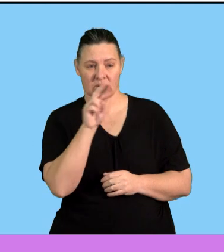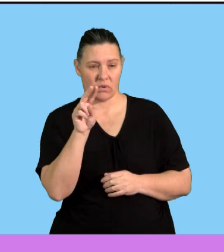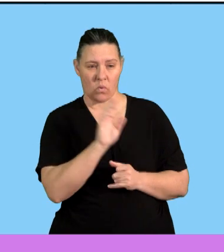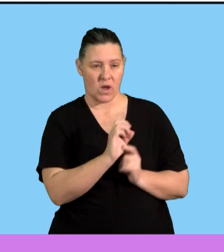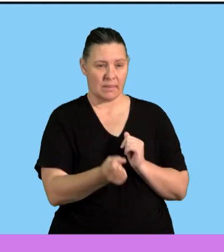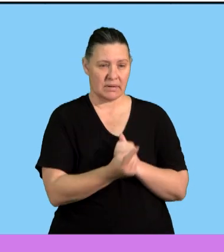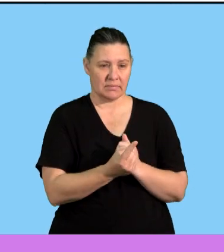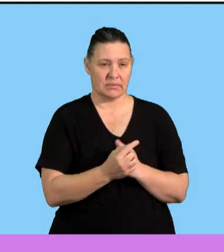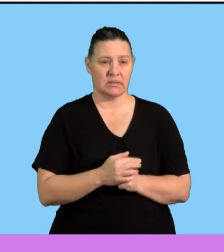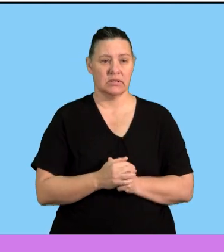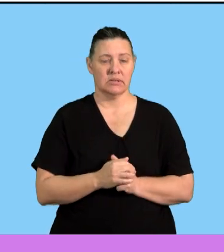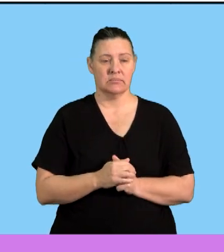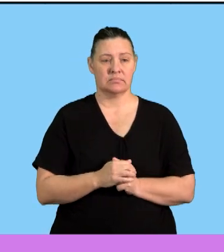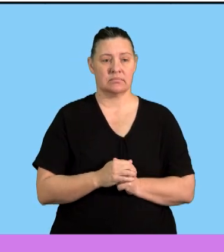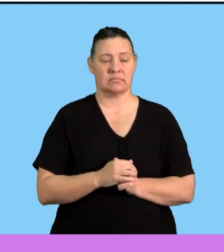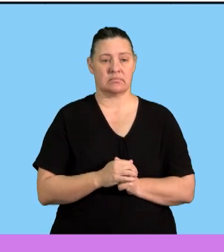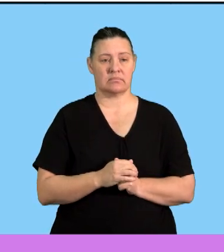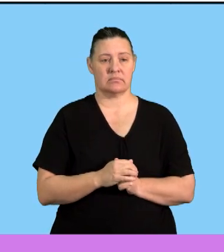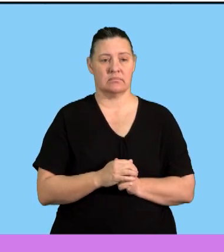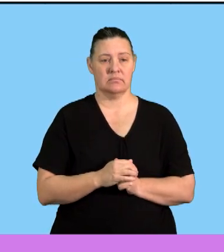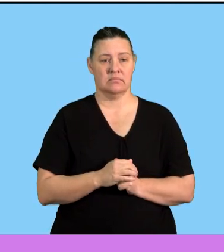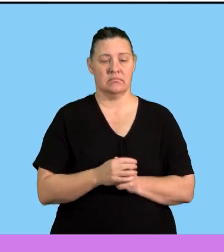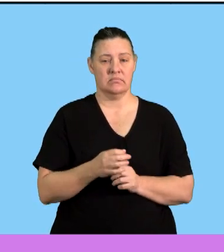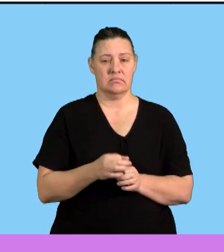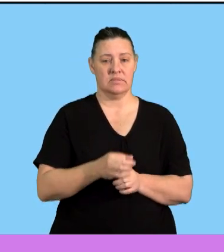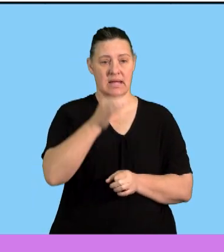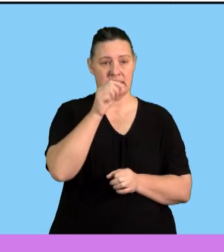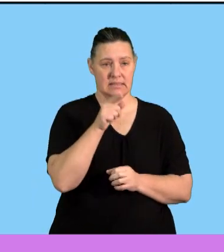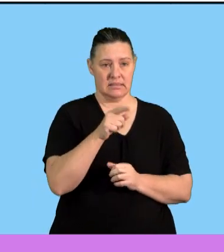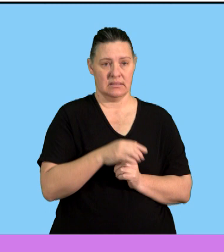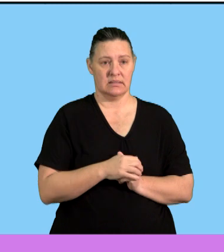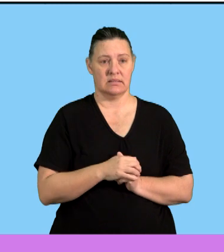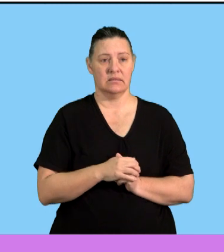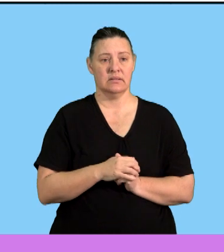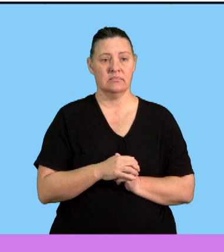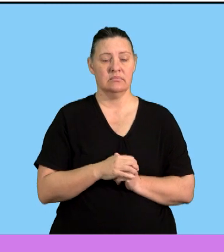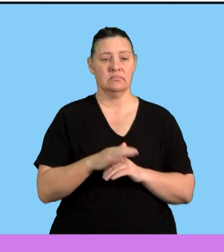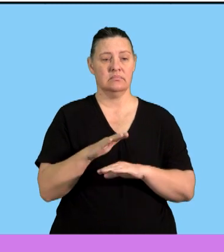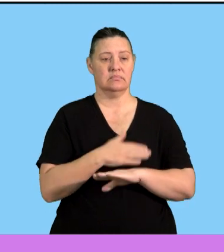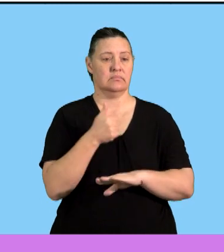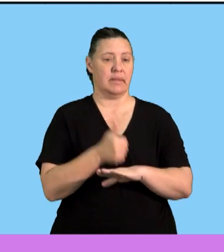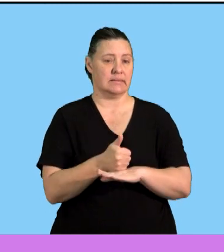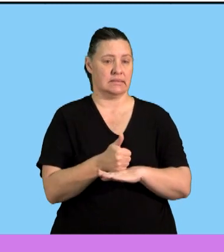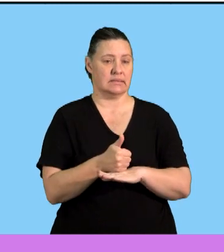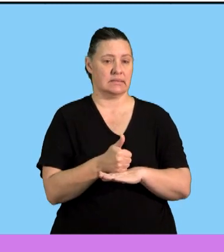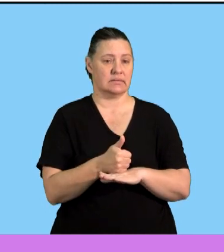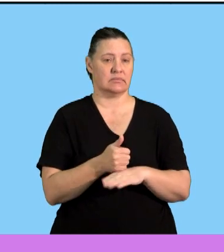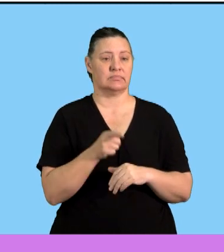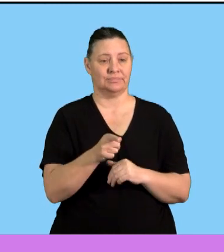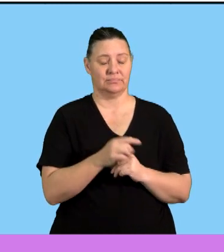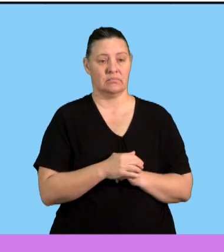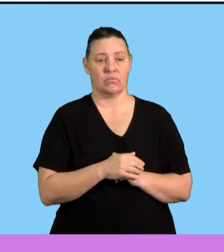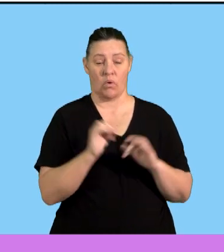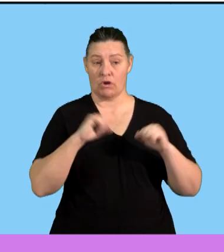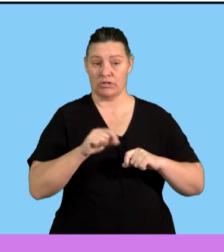here. Okay, so the stand is this one, right? And the base is this one. We